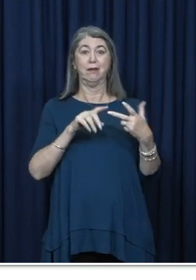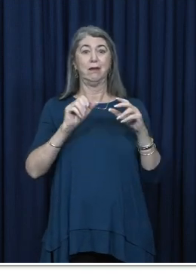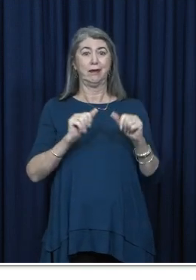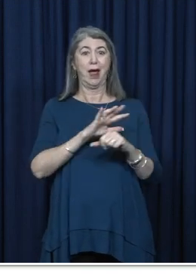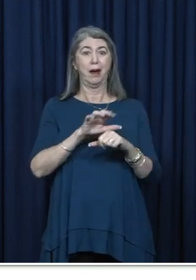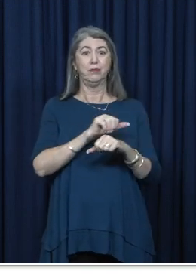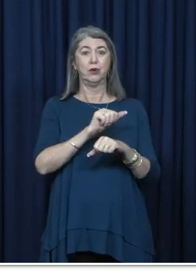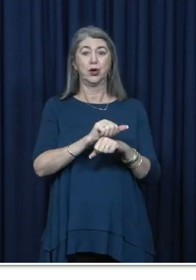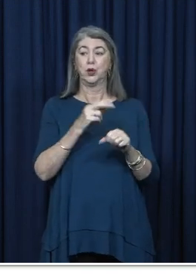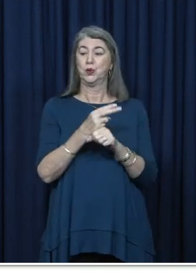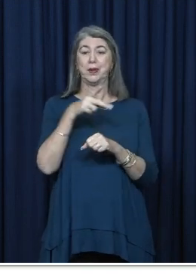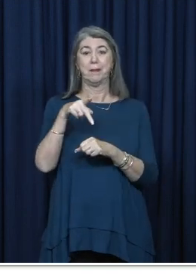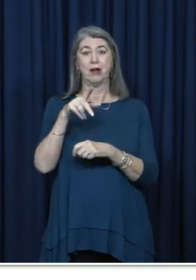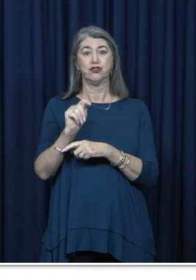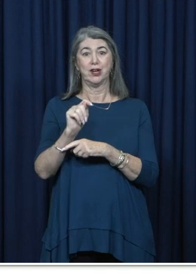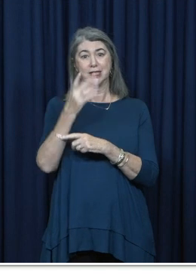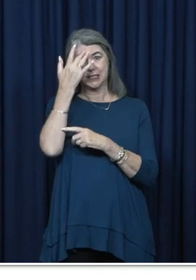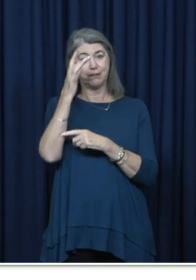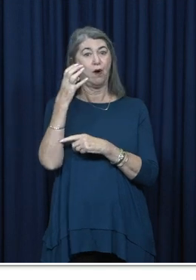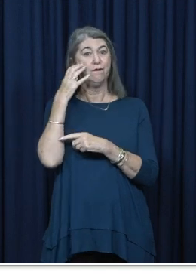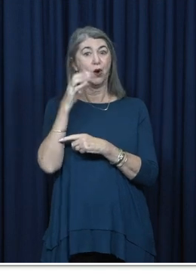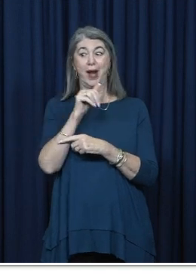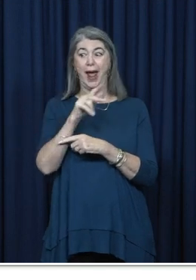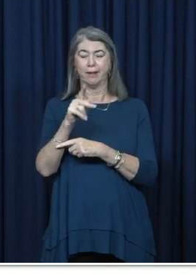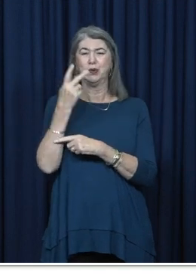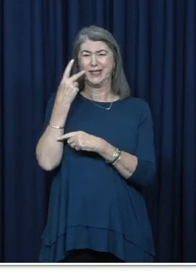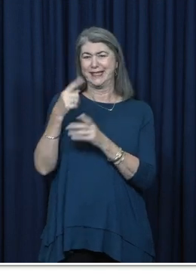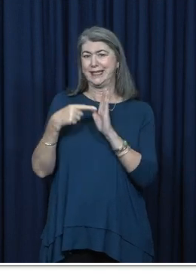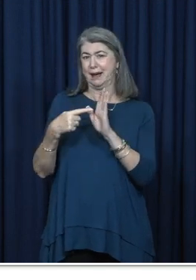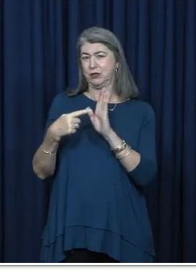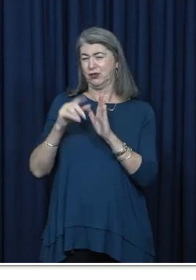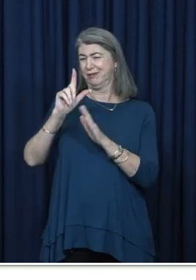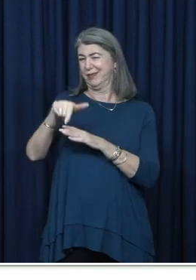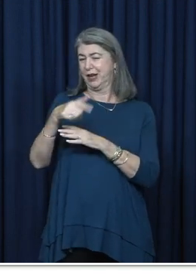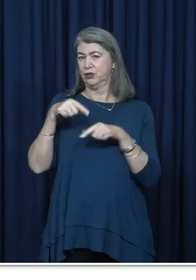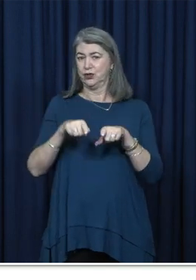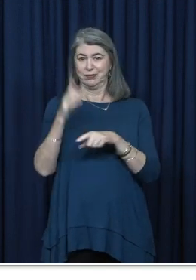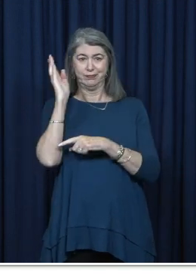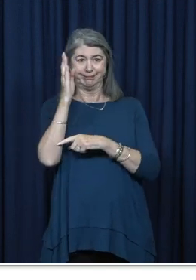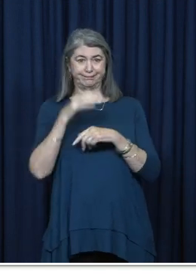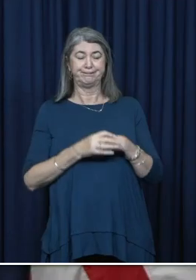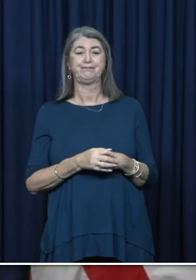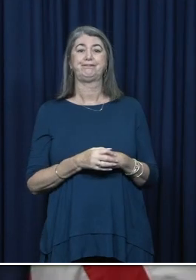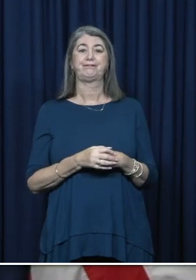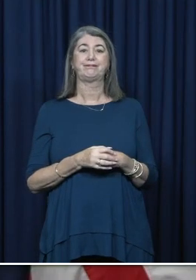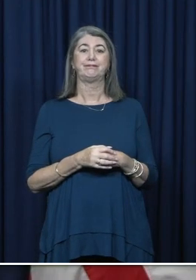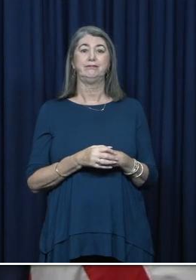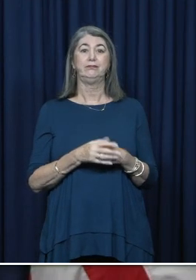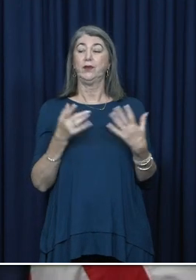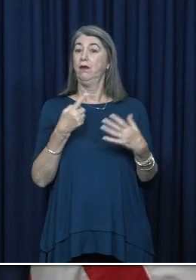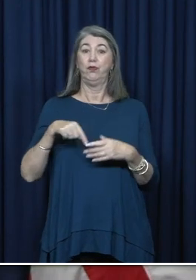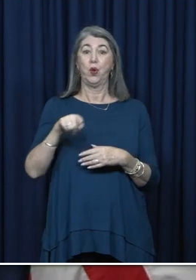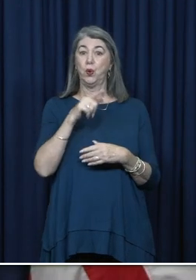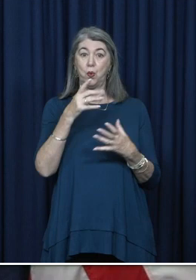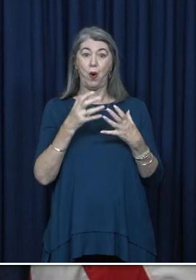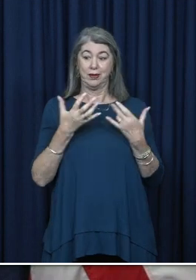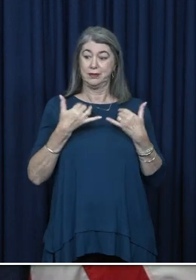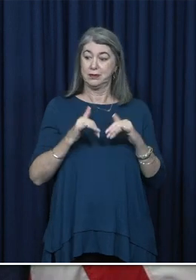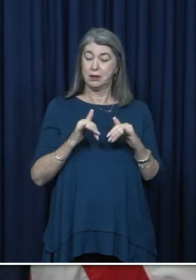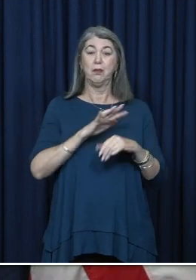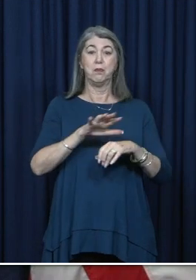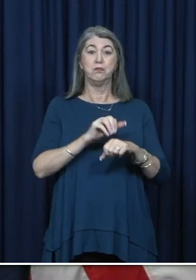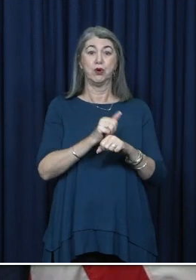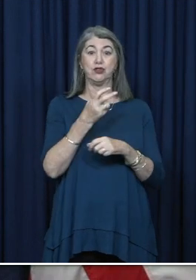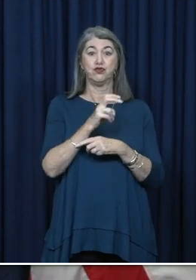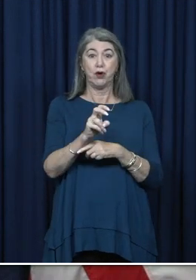book it using the ParaTransit smartphone app, which we'll see a demonstration of later in this presentation. So for those who wish to still book their